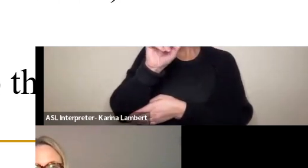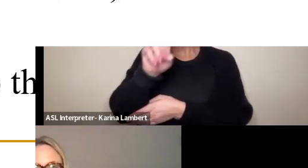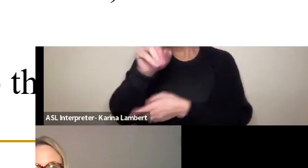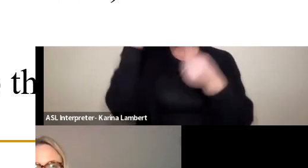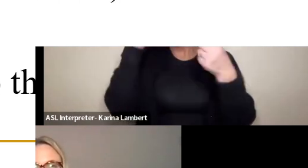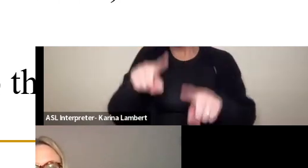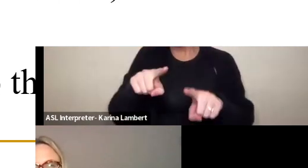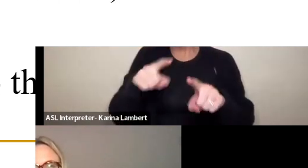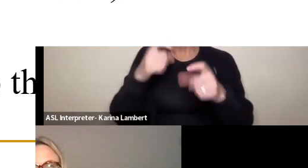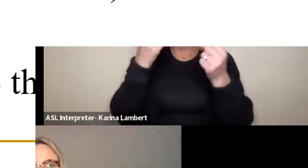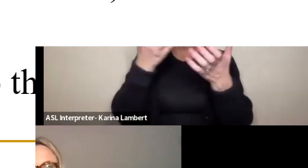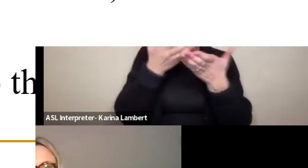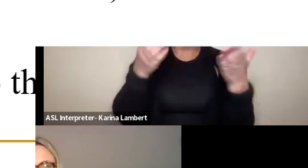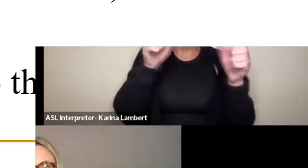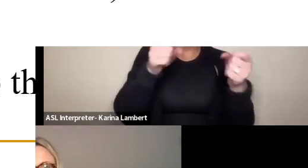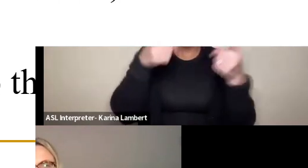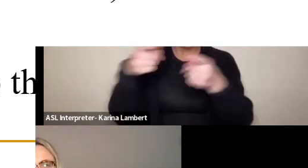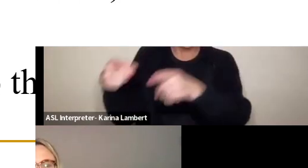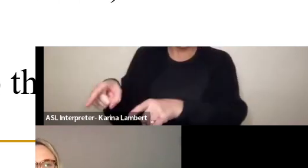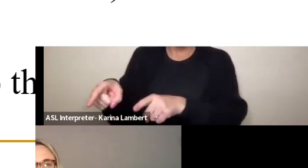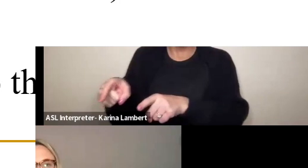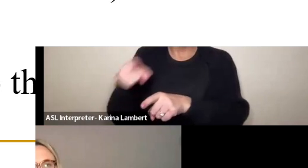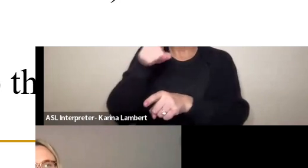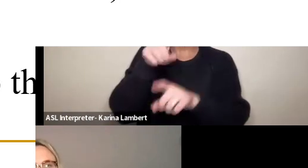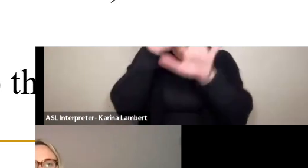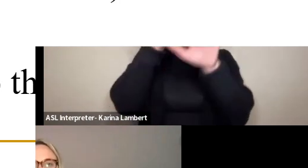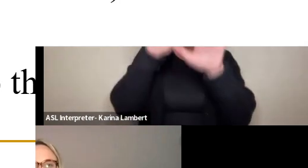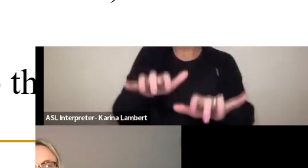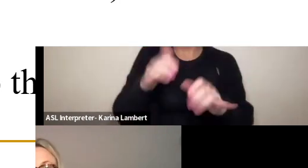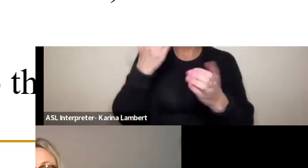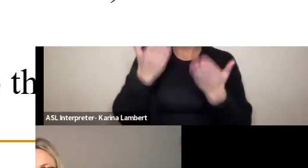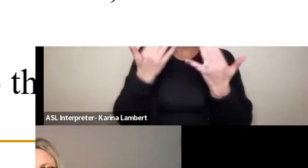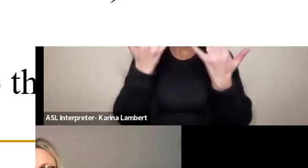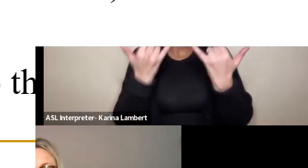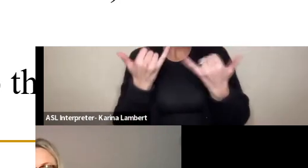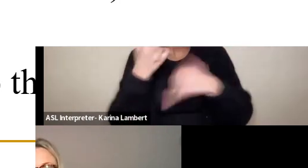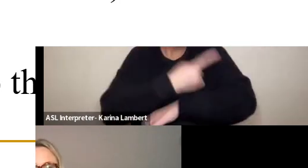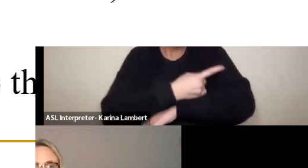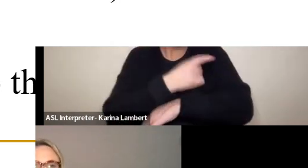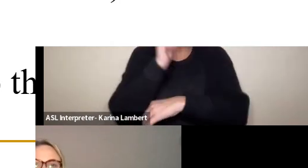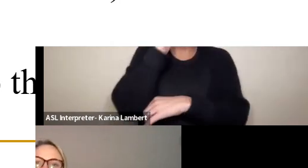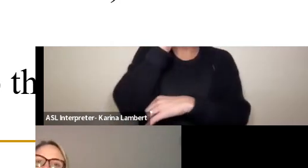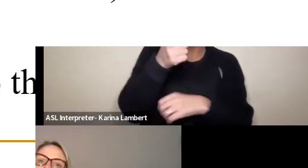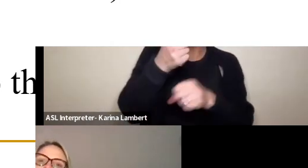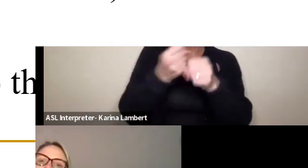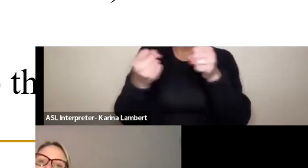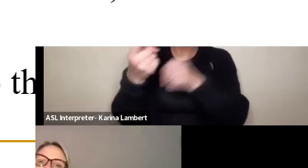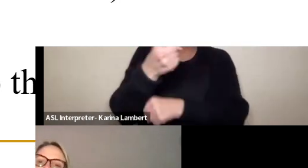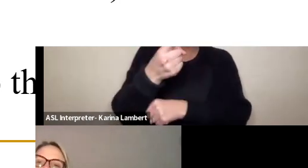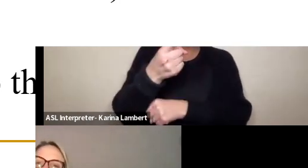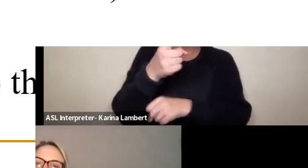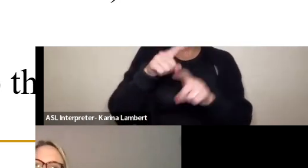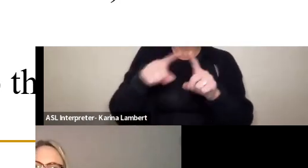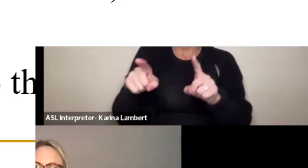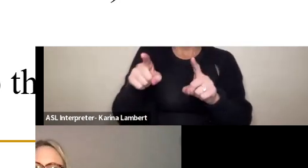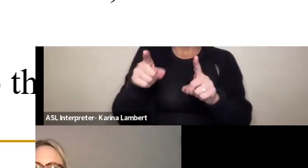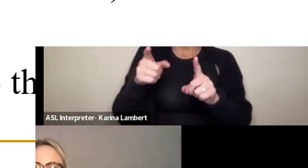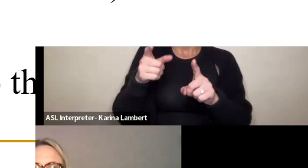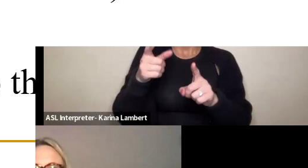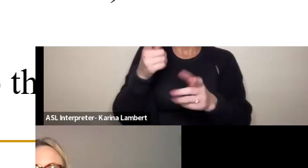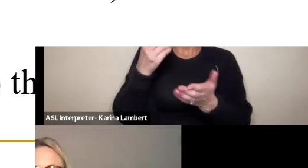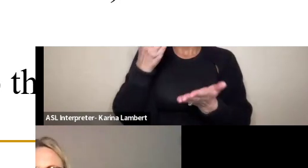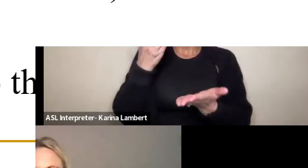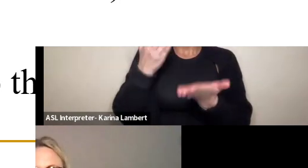happen because remember, you're drafting it maybe today, tomorrow, next year, but it probably won't